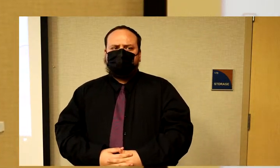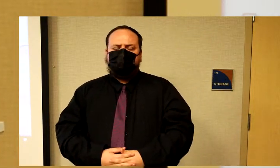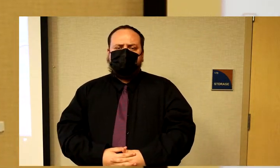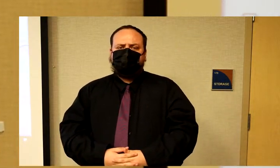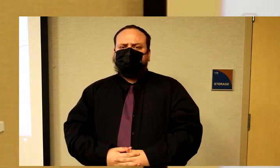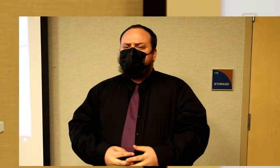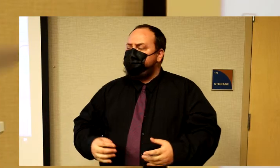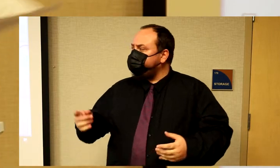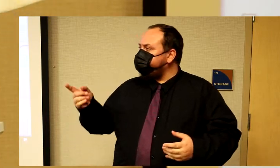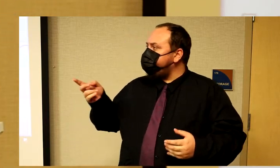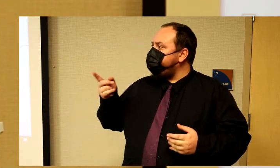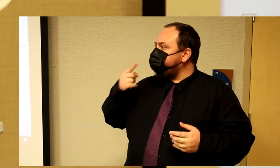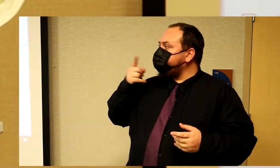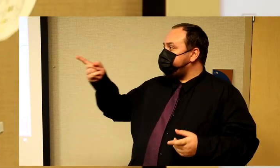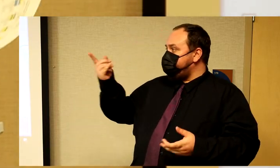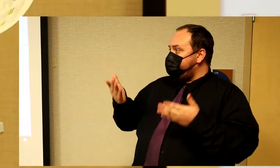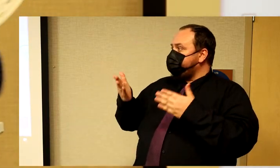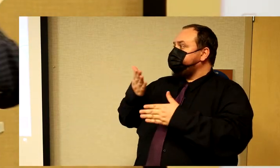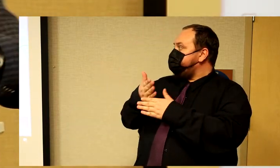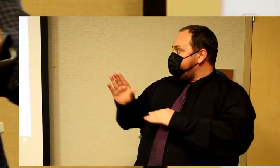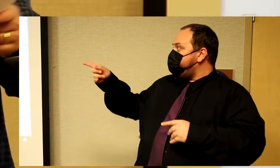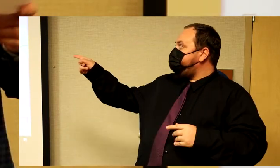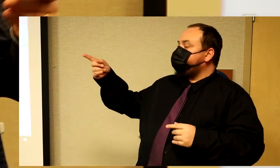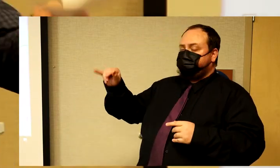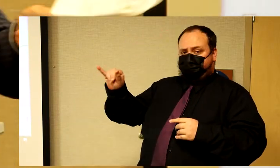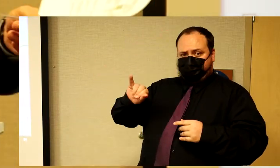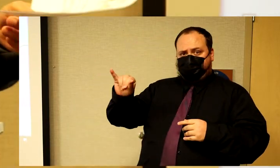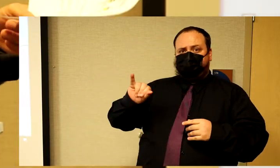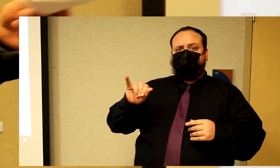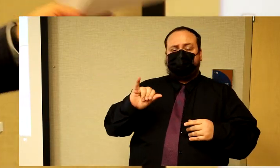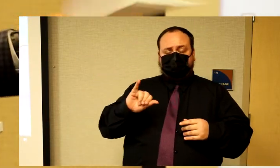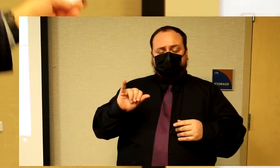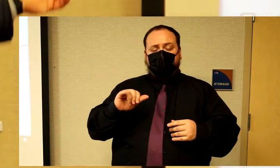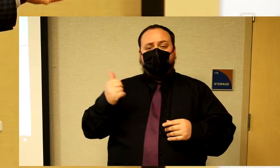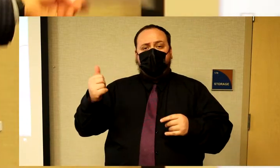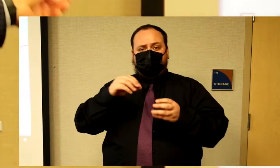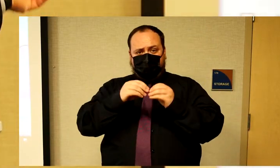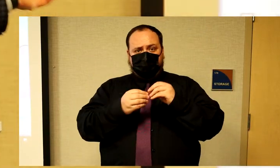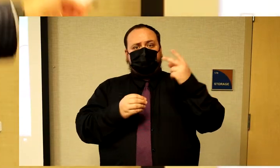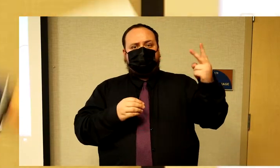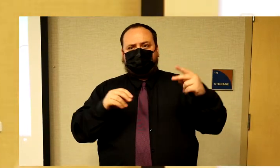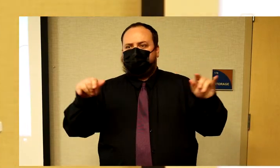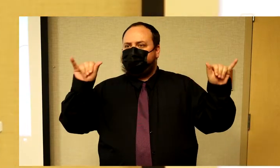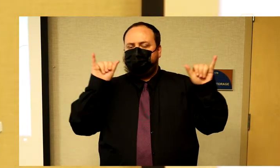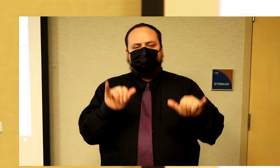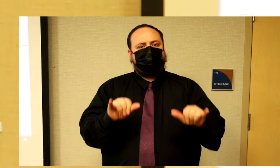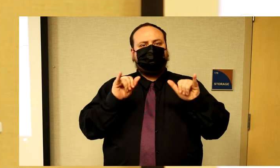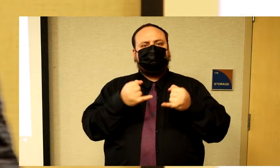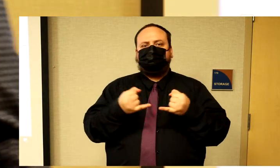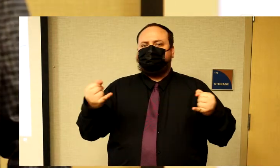So that probably splits it as well because it's the same line as that's public submissions 2 is the exact same line.